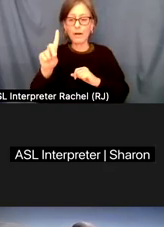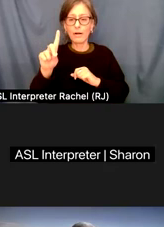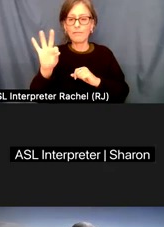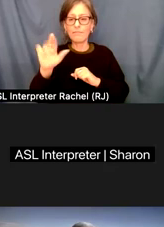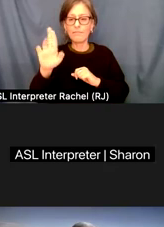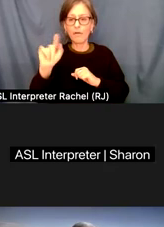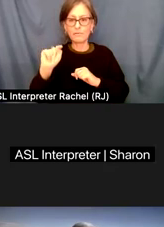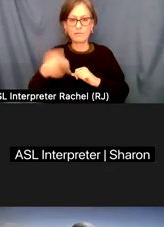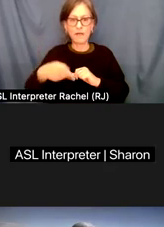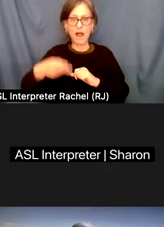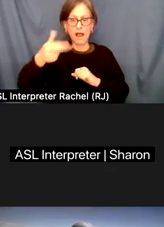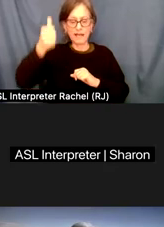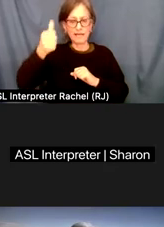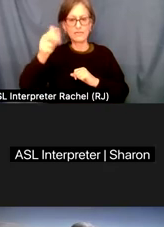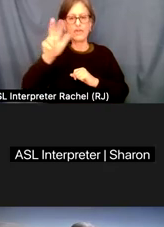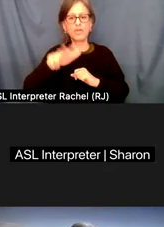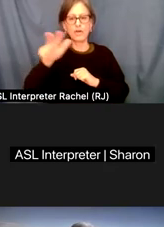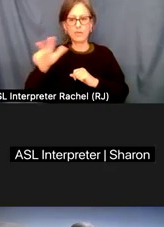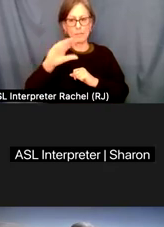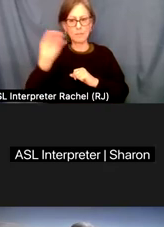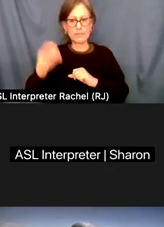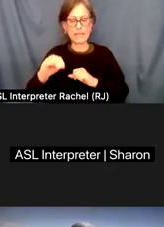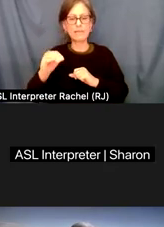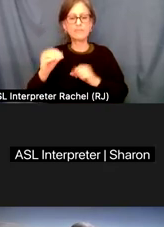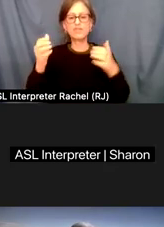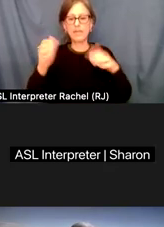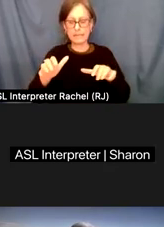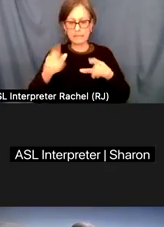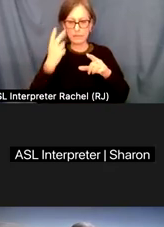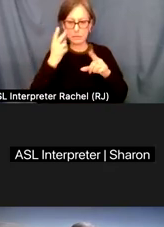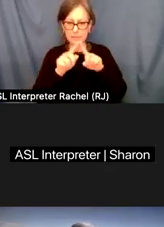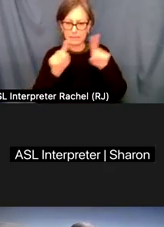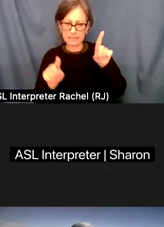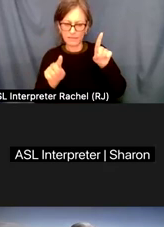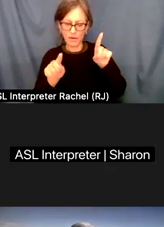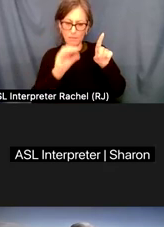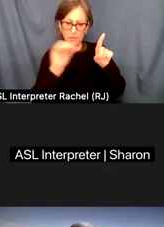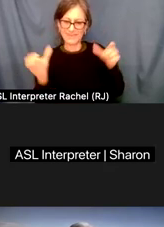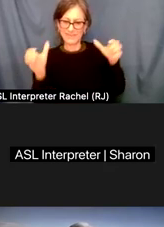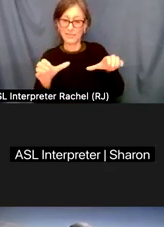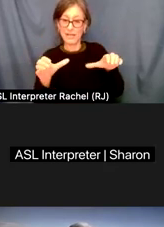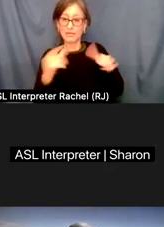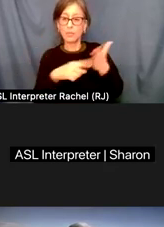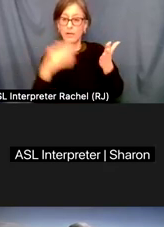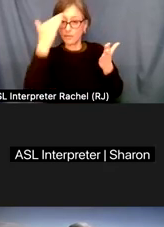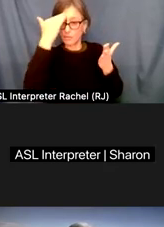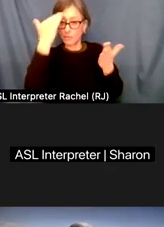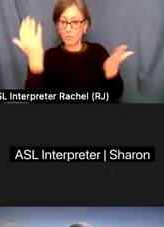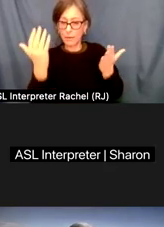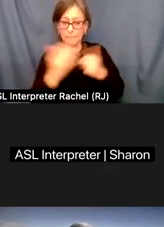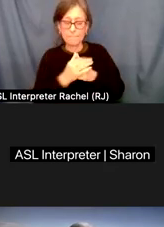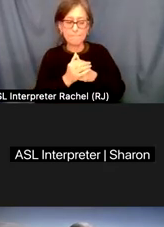chance probability of 33%. And you can see the other, and The thing to know about that is